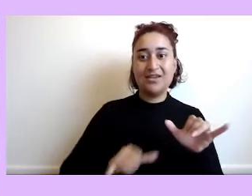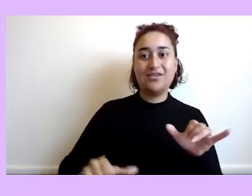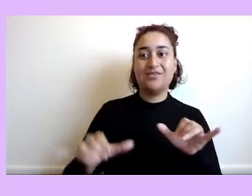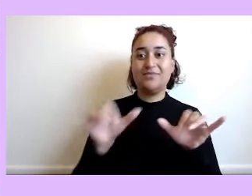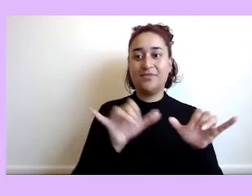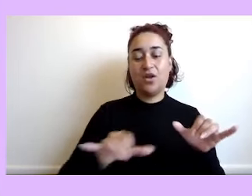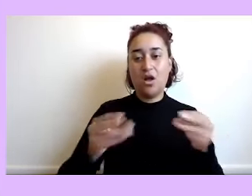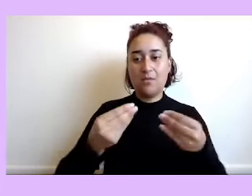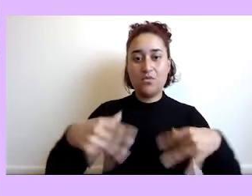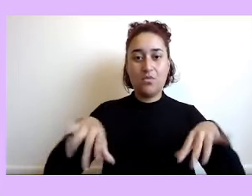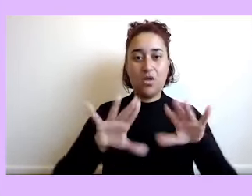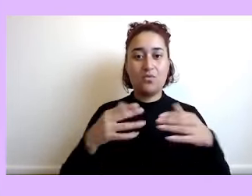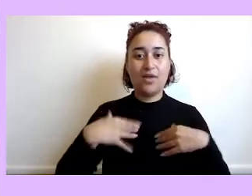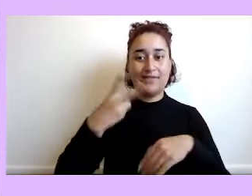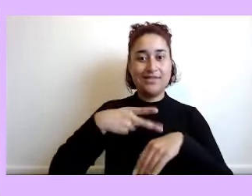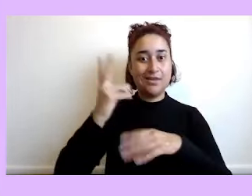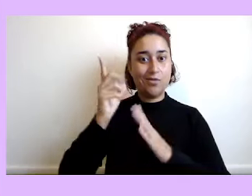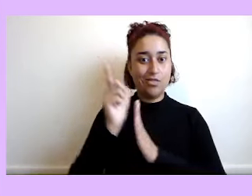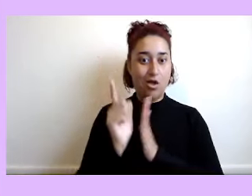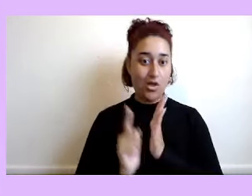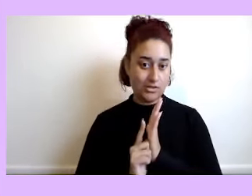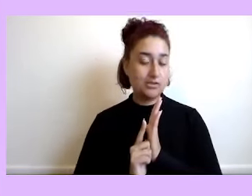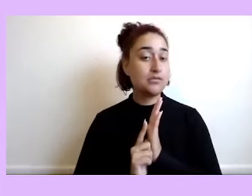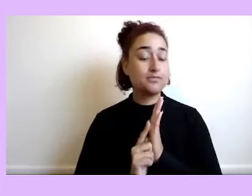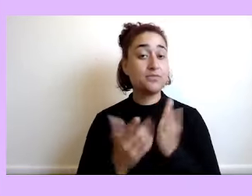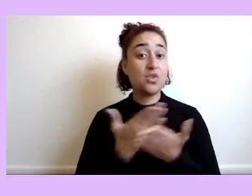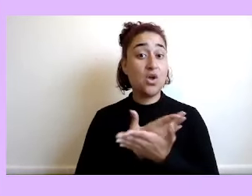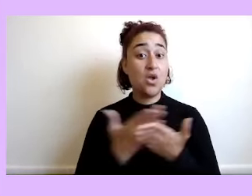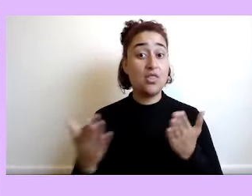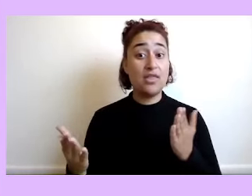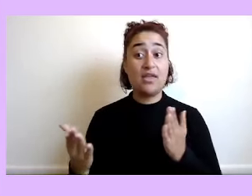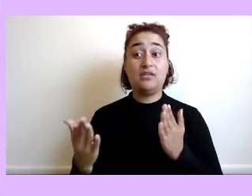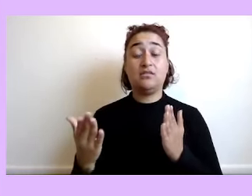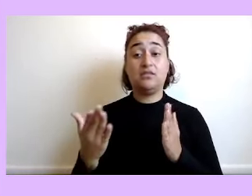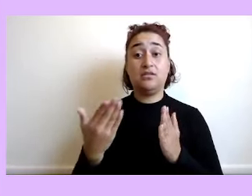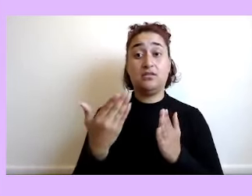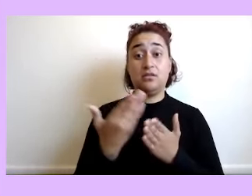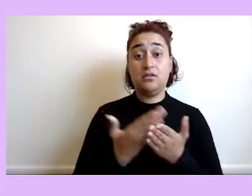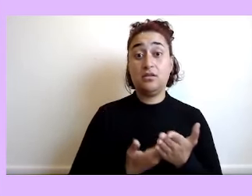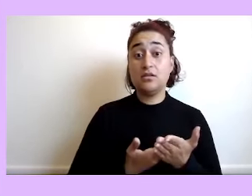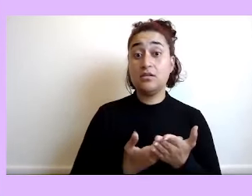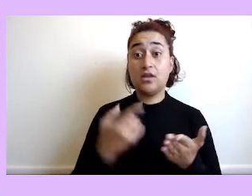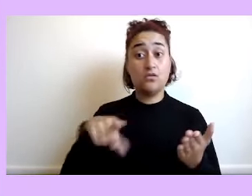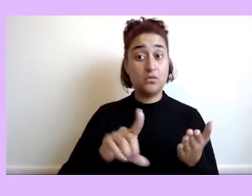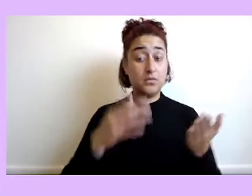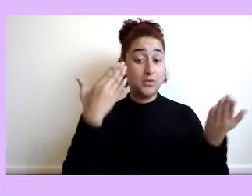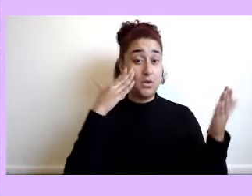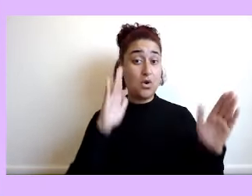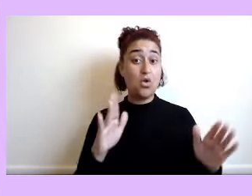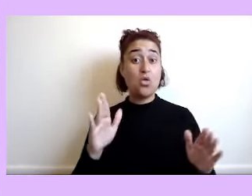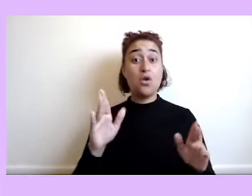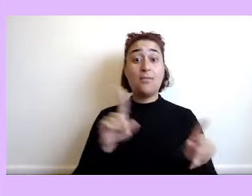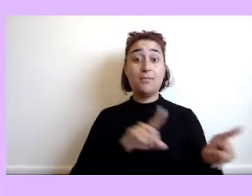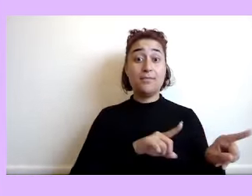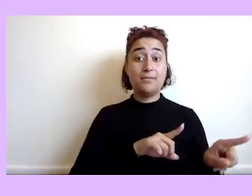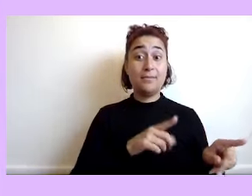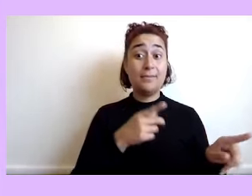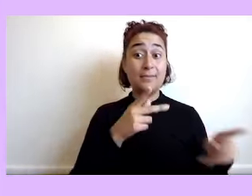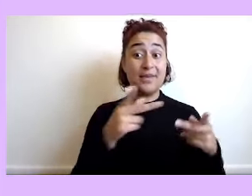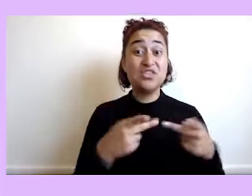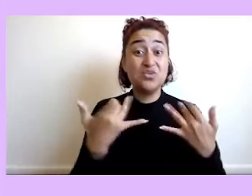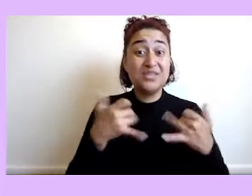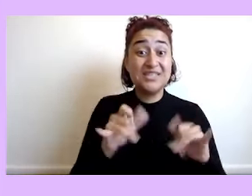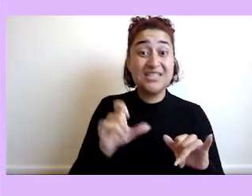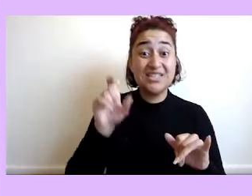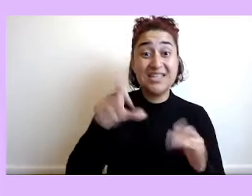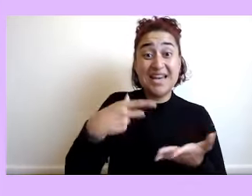We got double laws. There's things on the books for those that don't know. Like there's places you need a dance permit still.